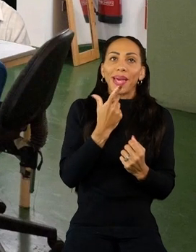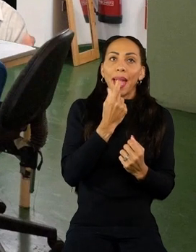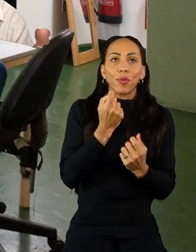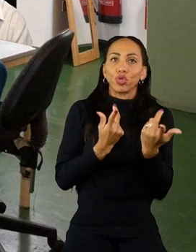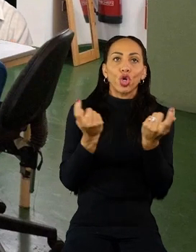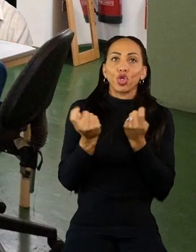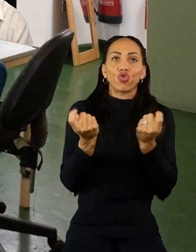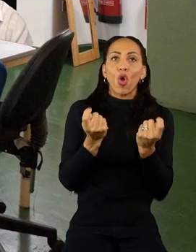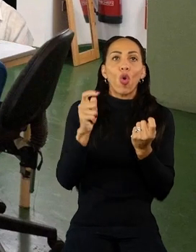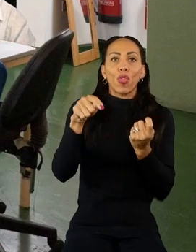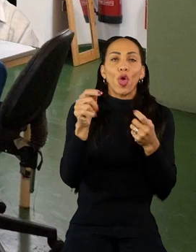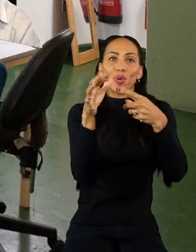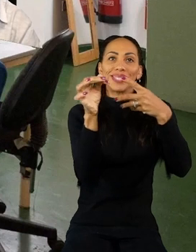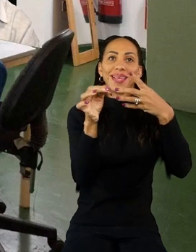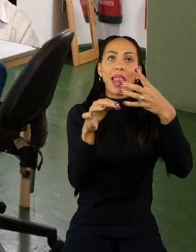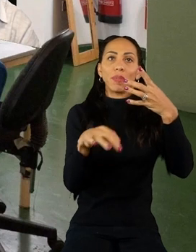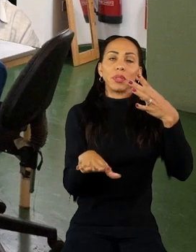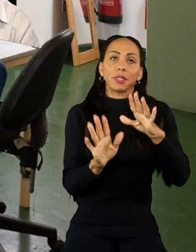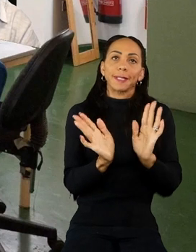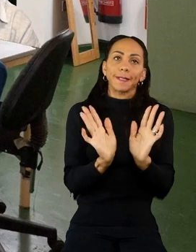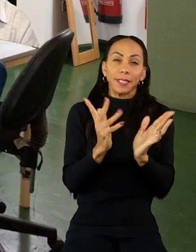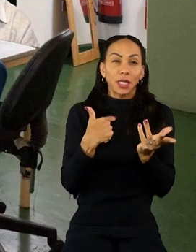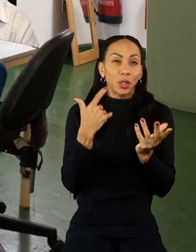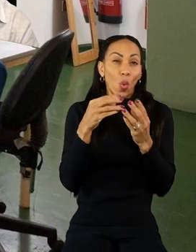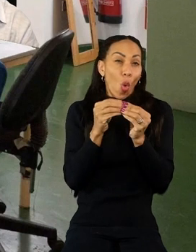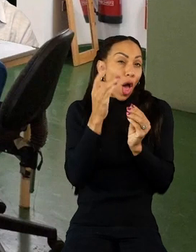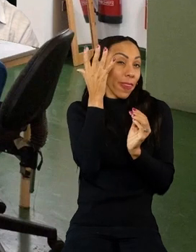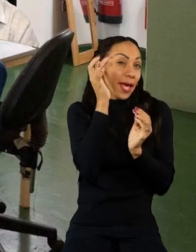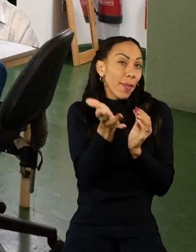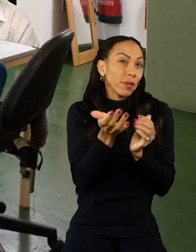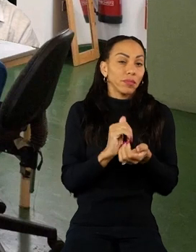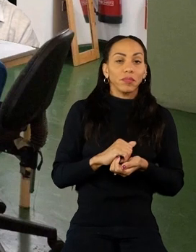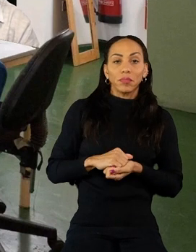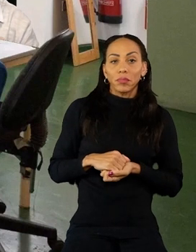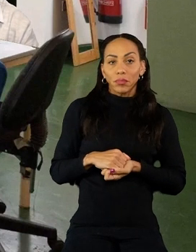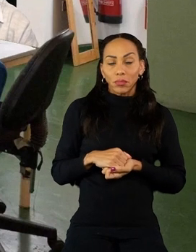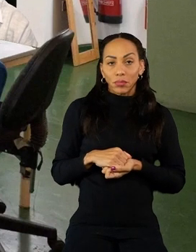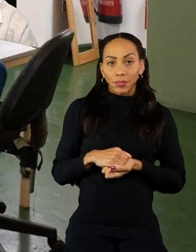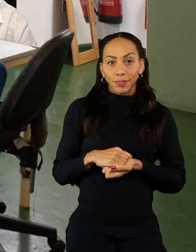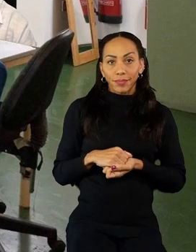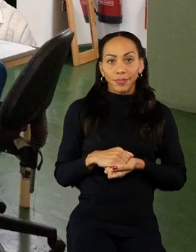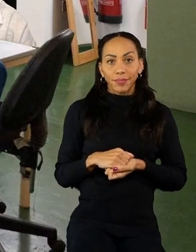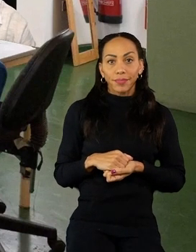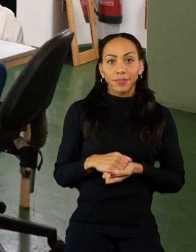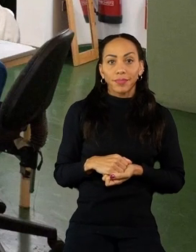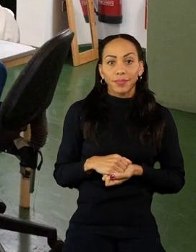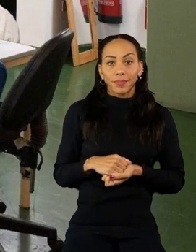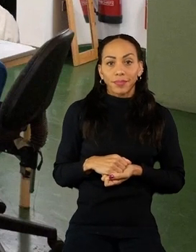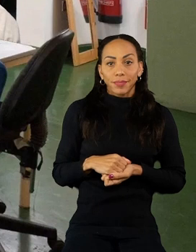and so on, you won't always have that you know, the ability to do that. So that's just kind of one of those